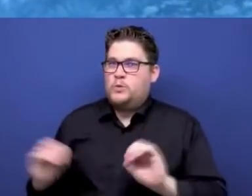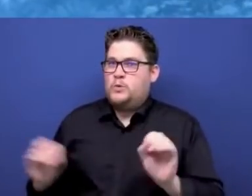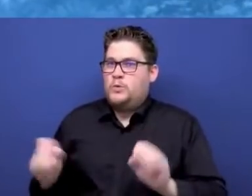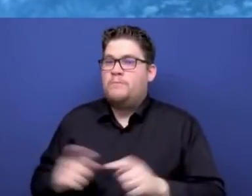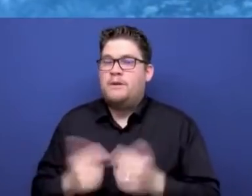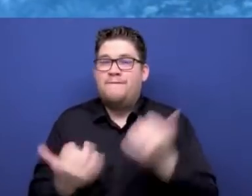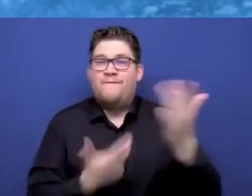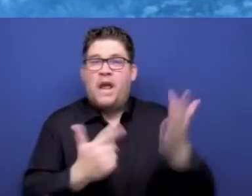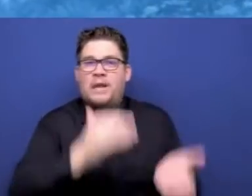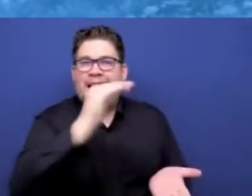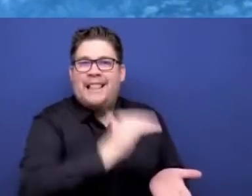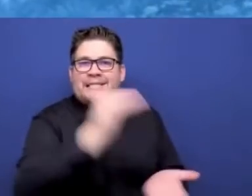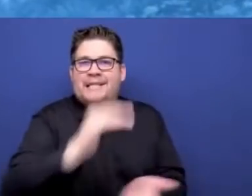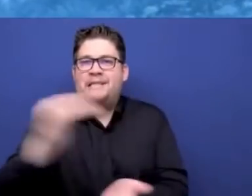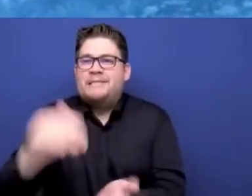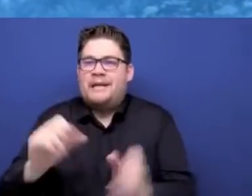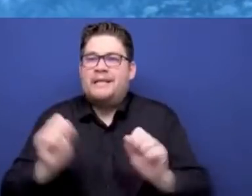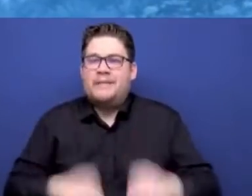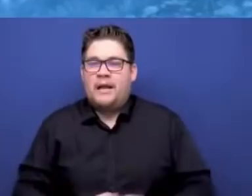amount.